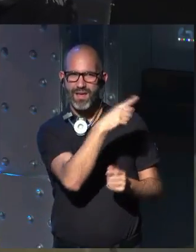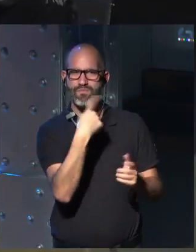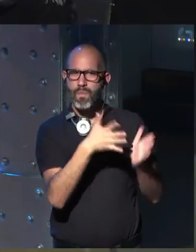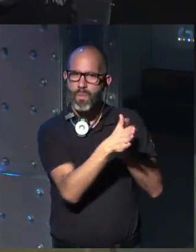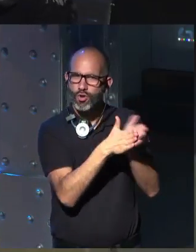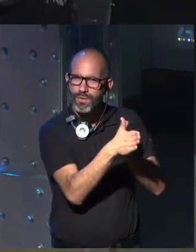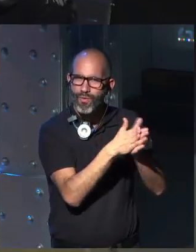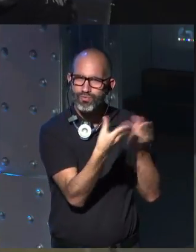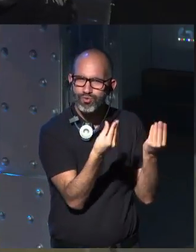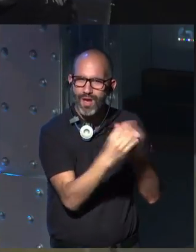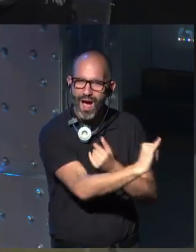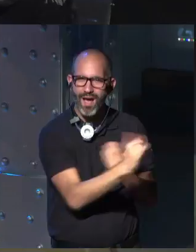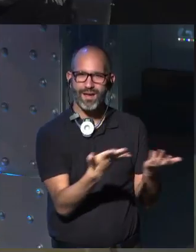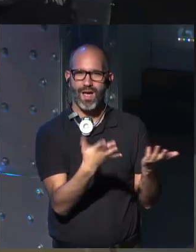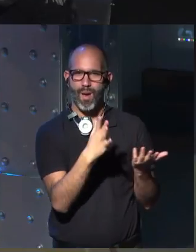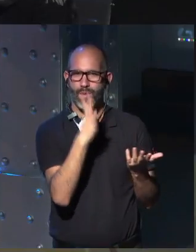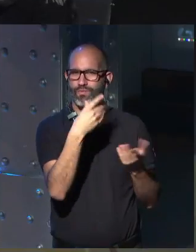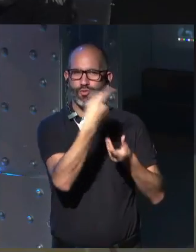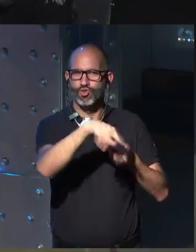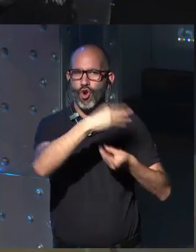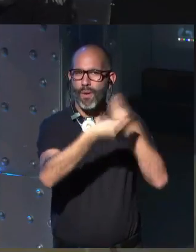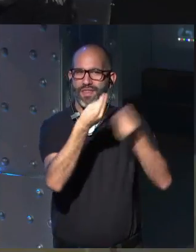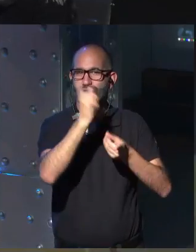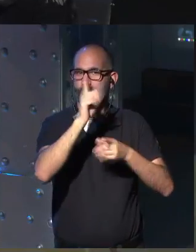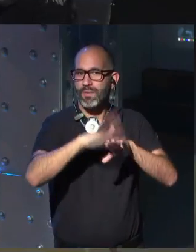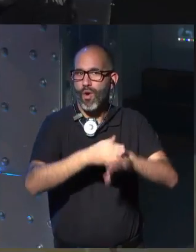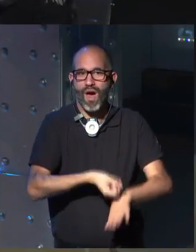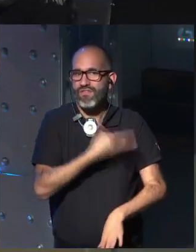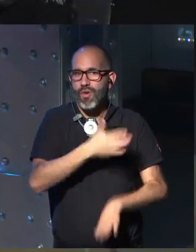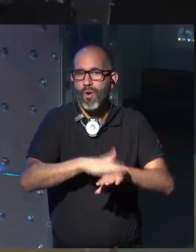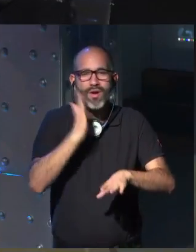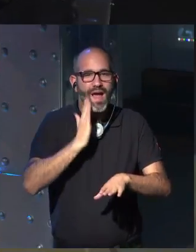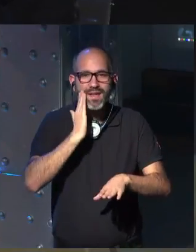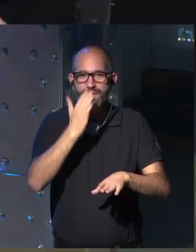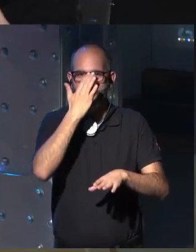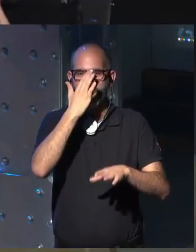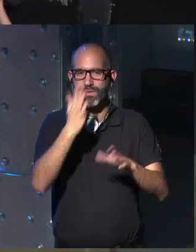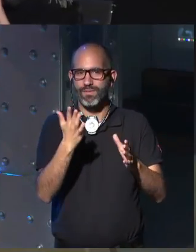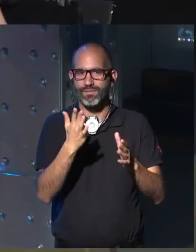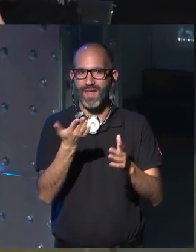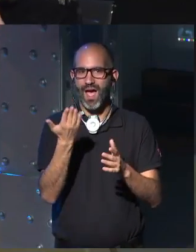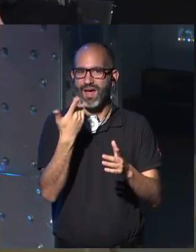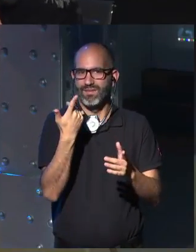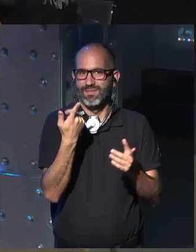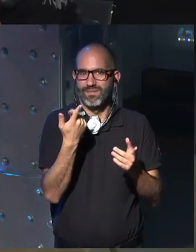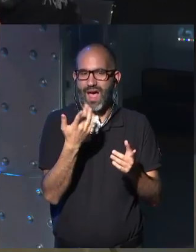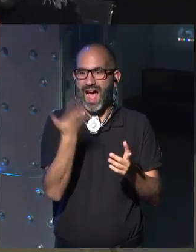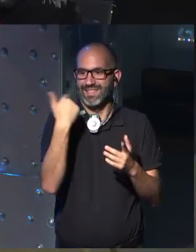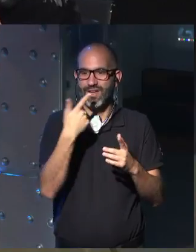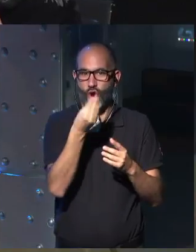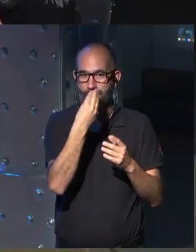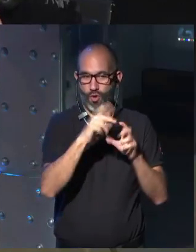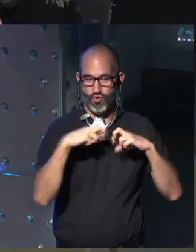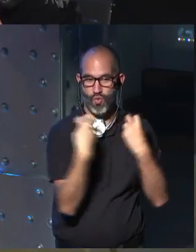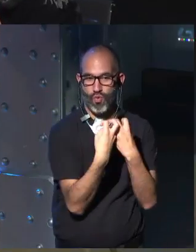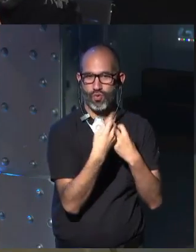you're extremely motivated about this, just by this passion. You're driven by a love of this music. There